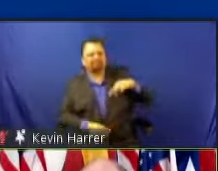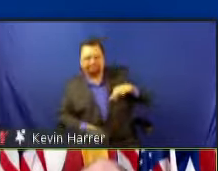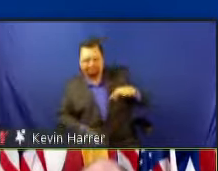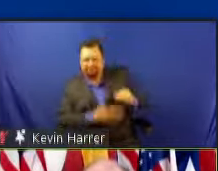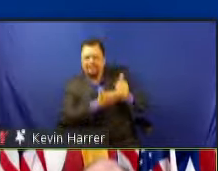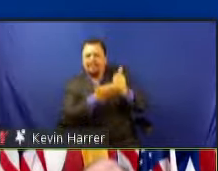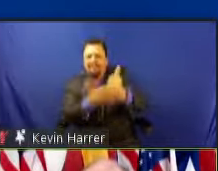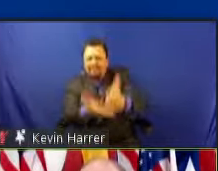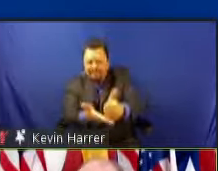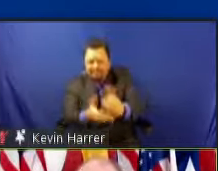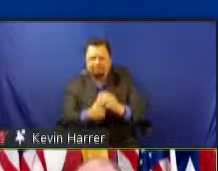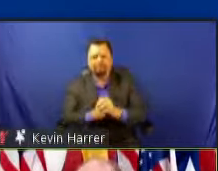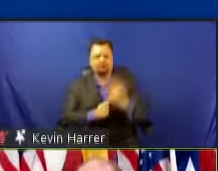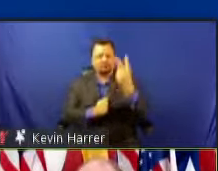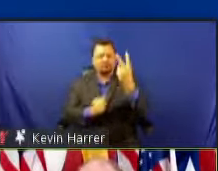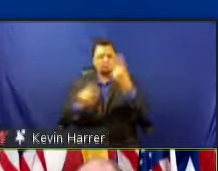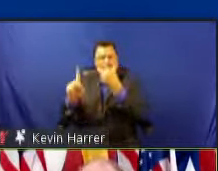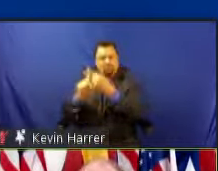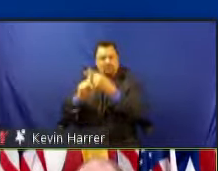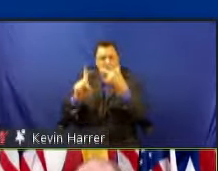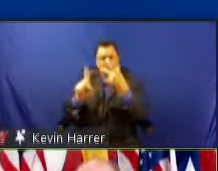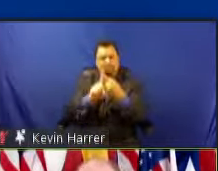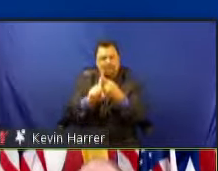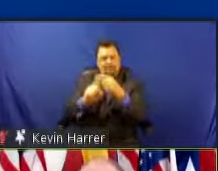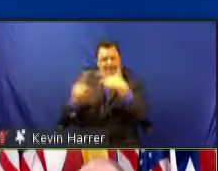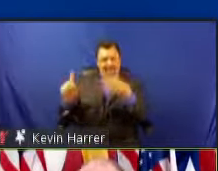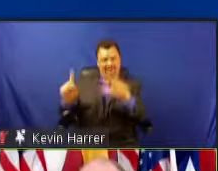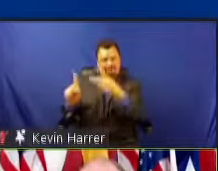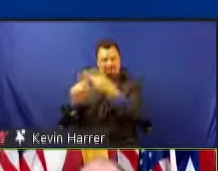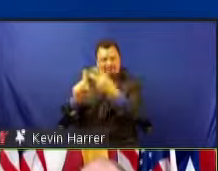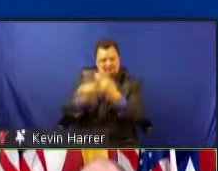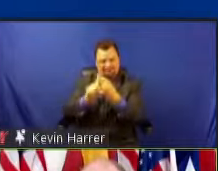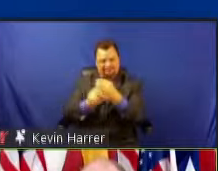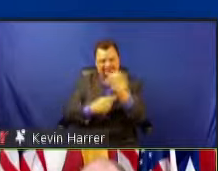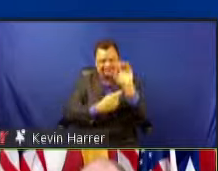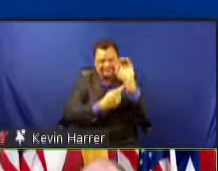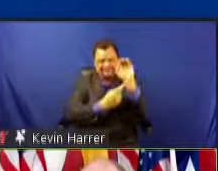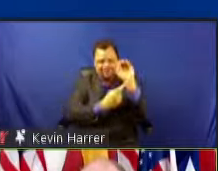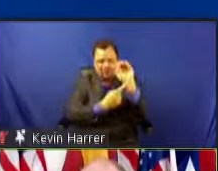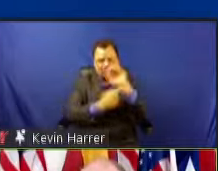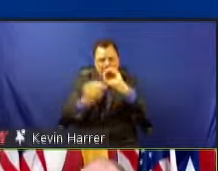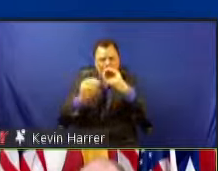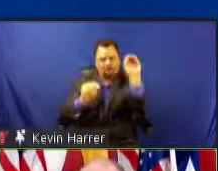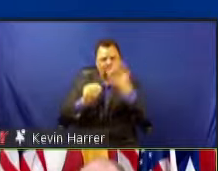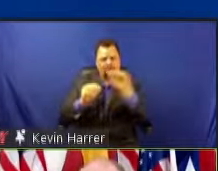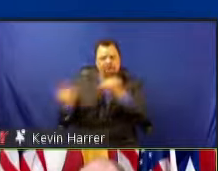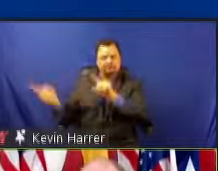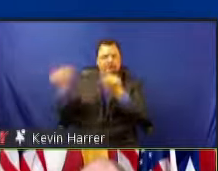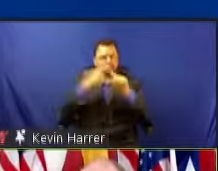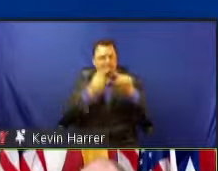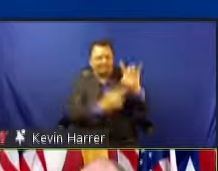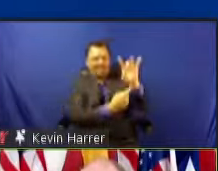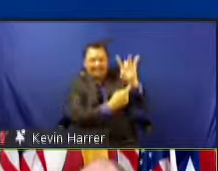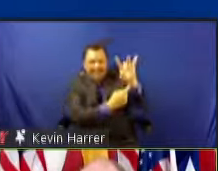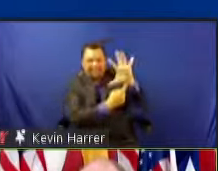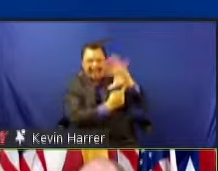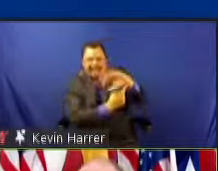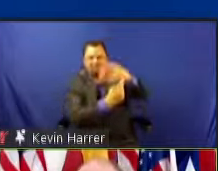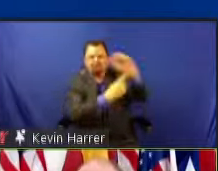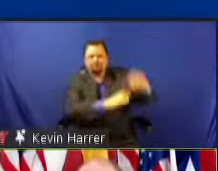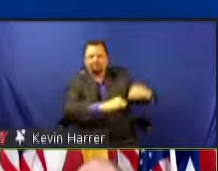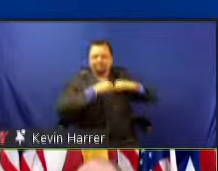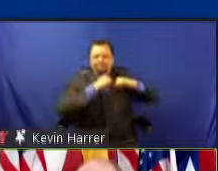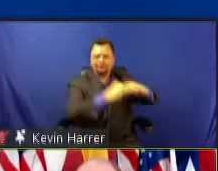zero protection to 80, 85% protection, very strong protection, even higher against severe